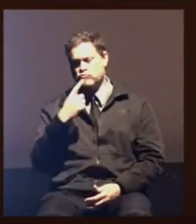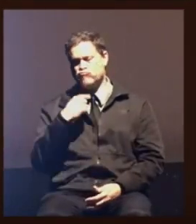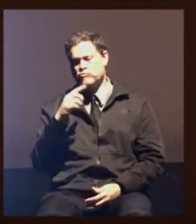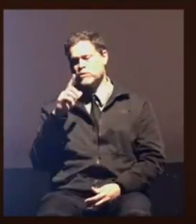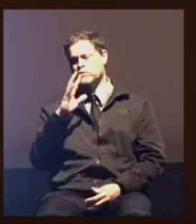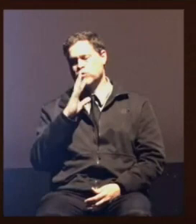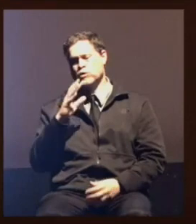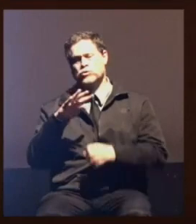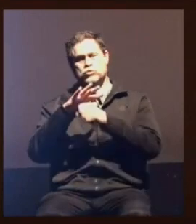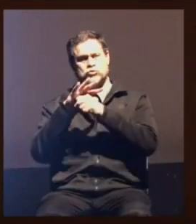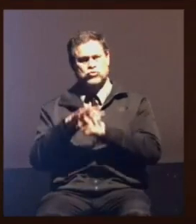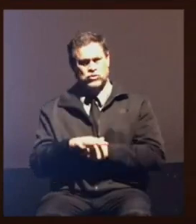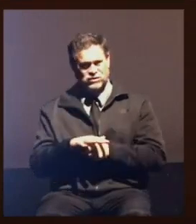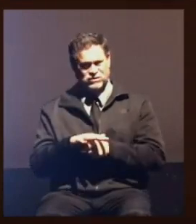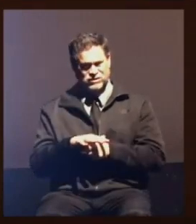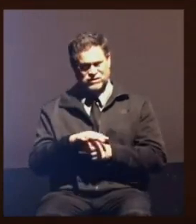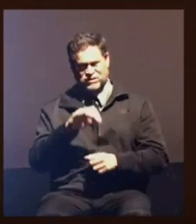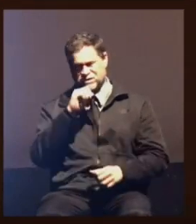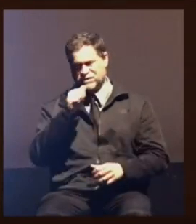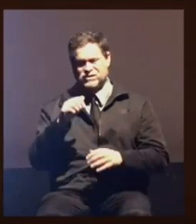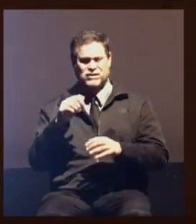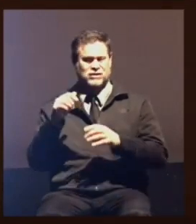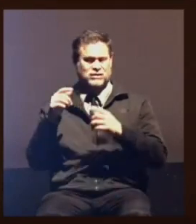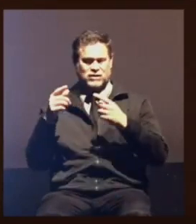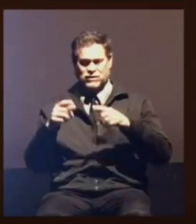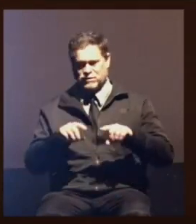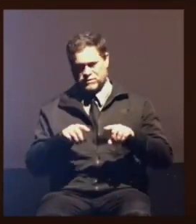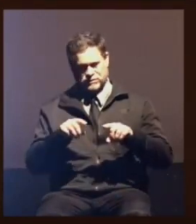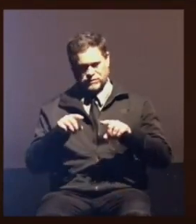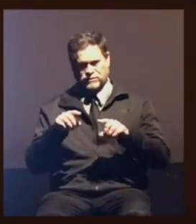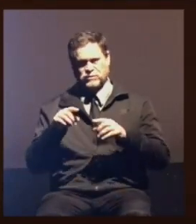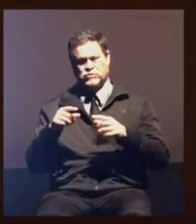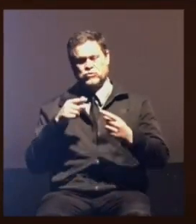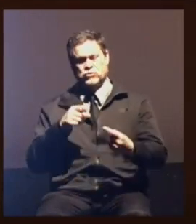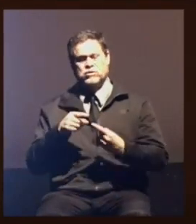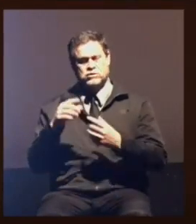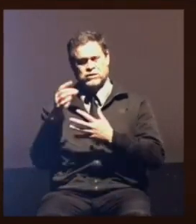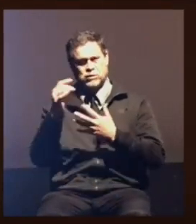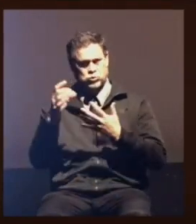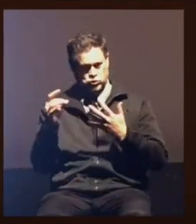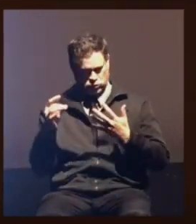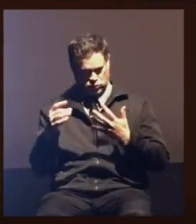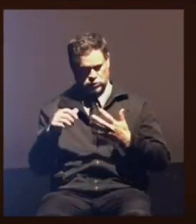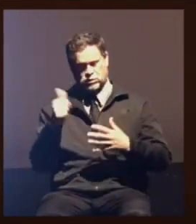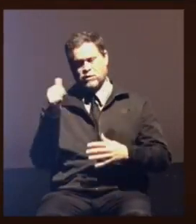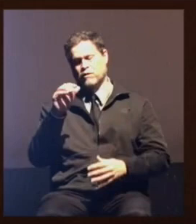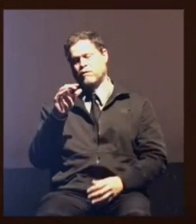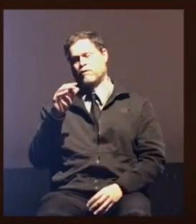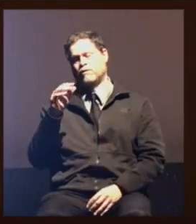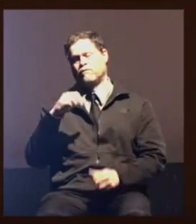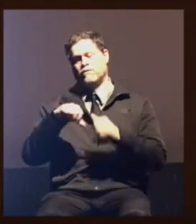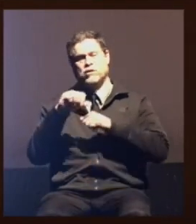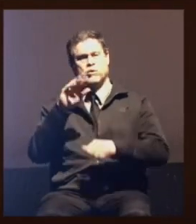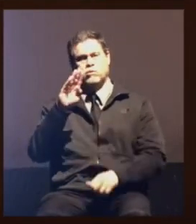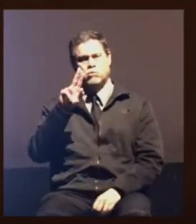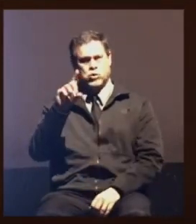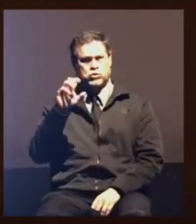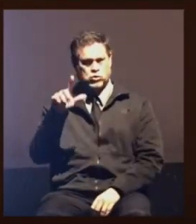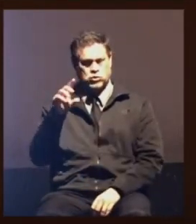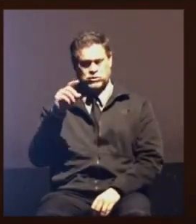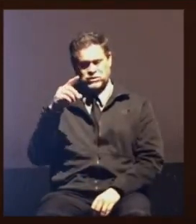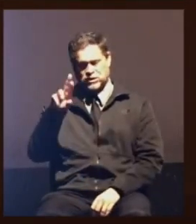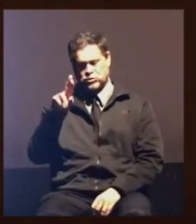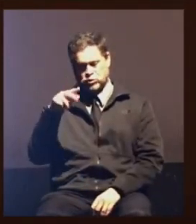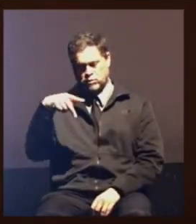is called Stress is Inevitable, the Struggle is Optional. Please welcome another fellow Bulldog, Dr. Patrick Lillard.